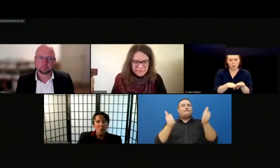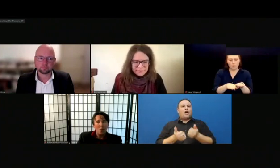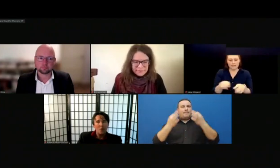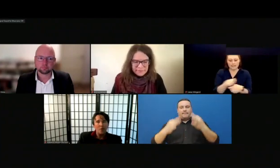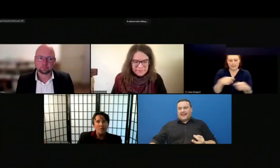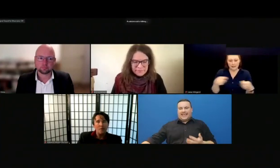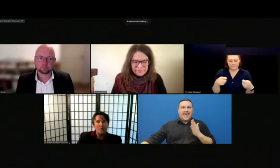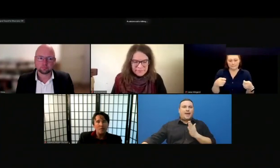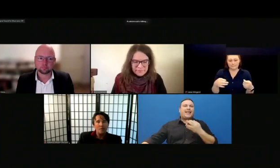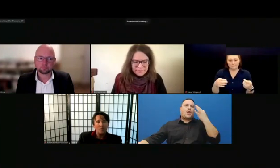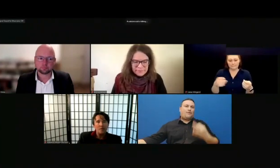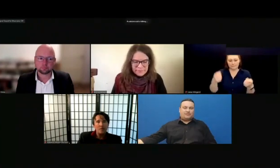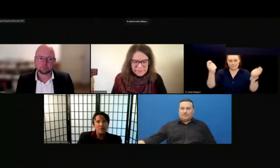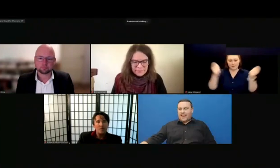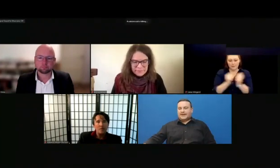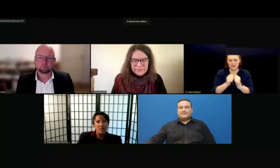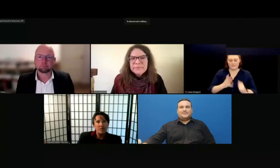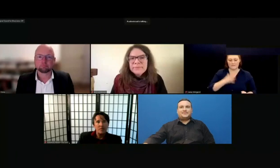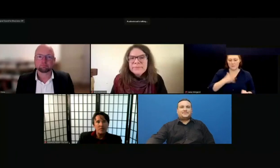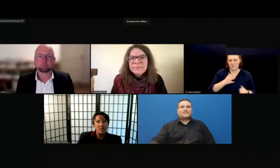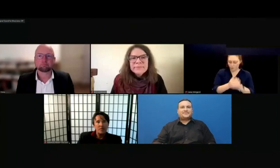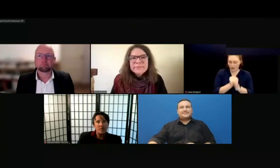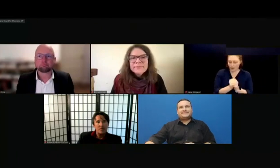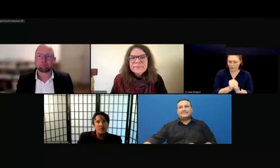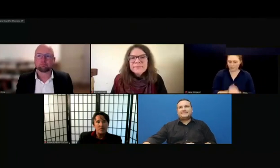a formal prayer.